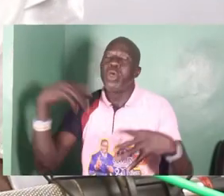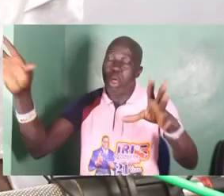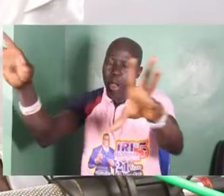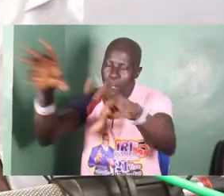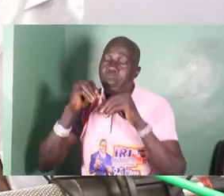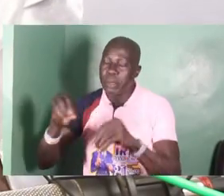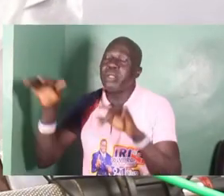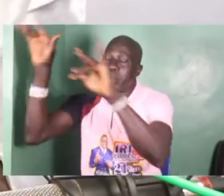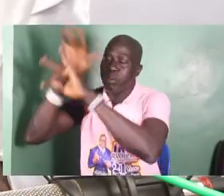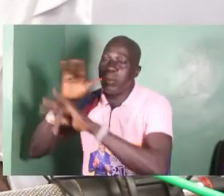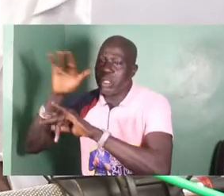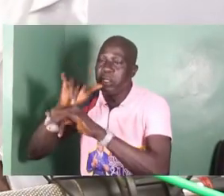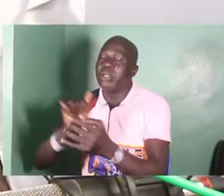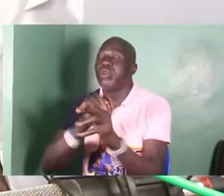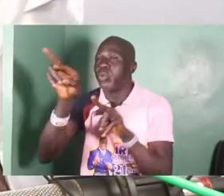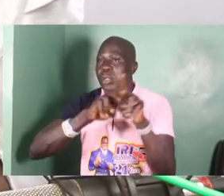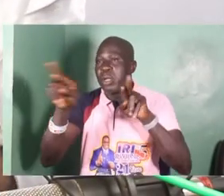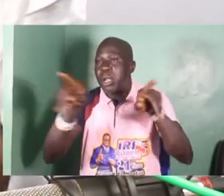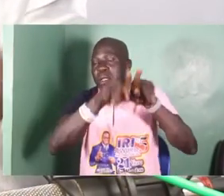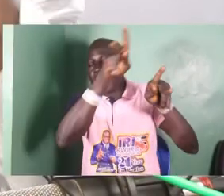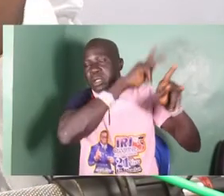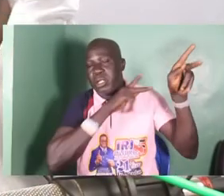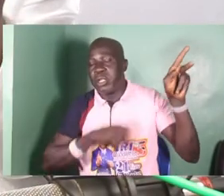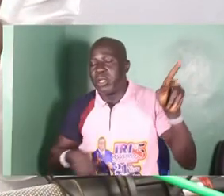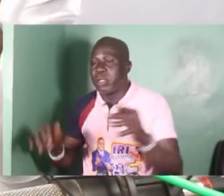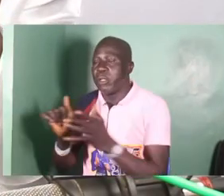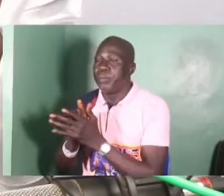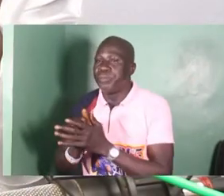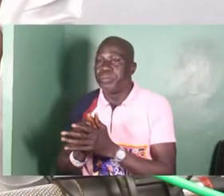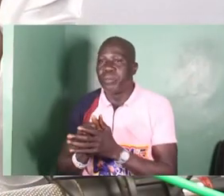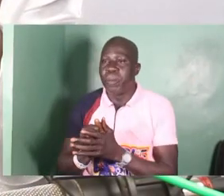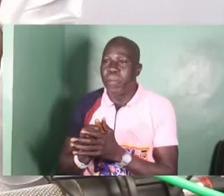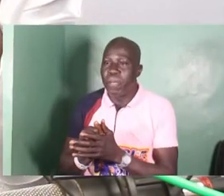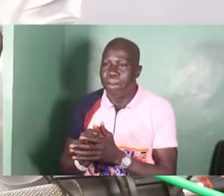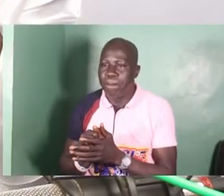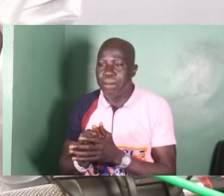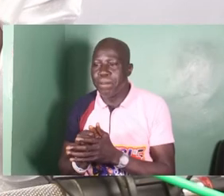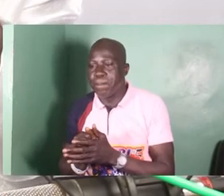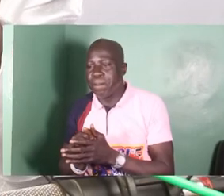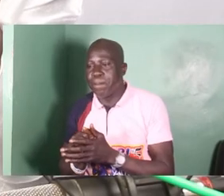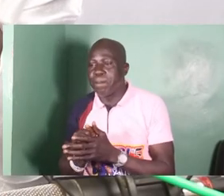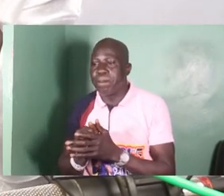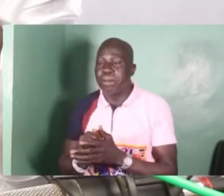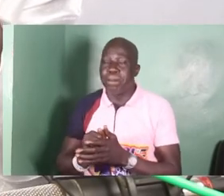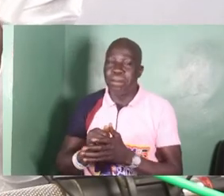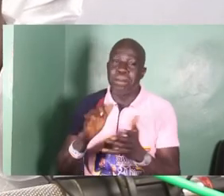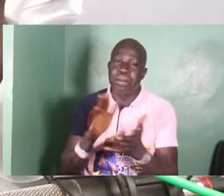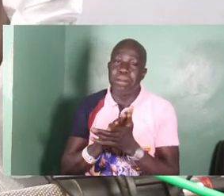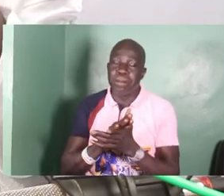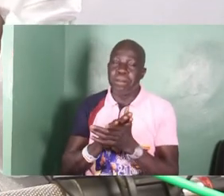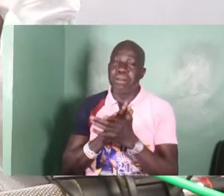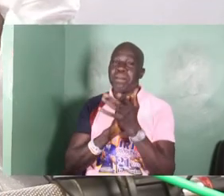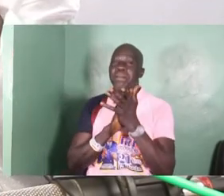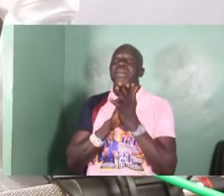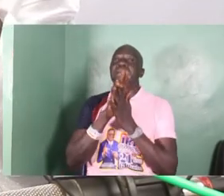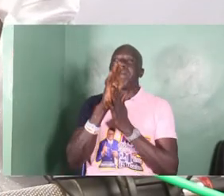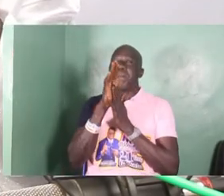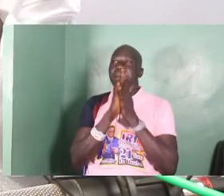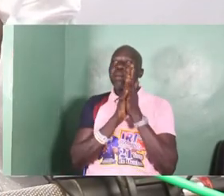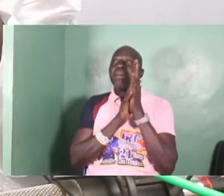ba. Wade, sebi oba. Masi, seno masi rope.